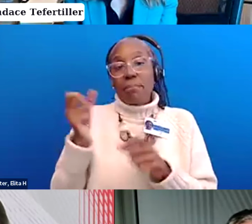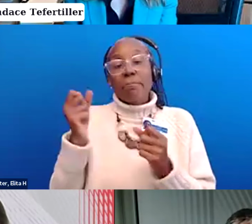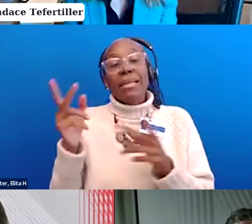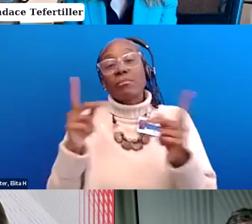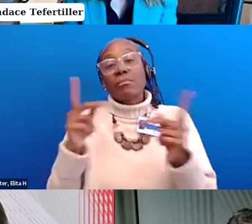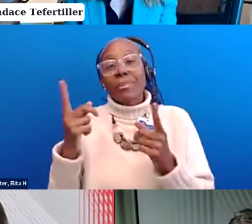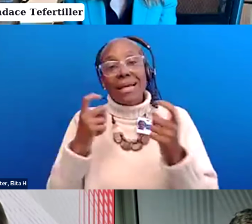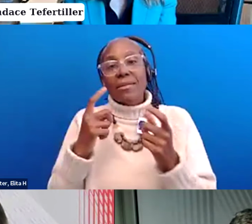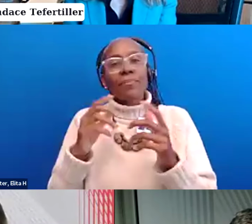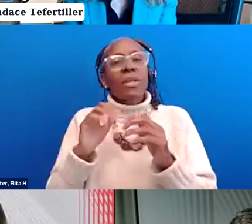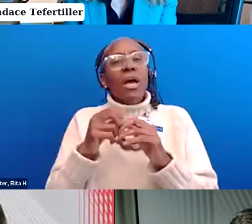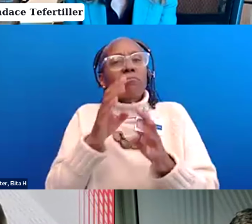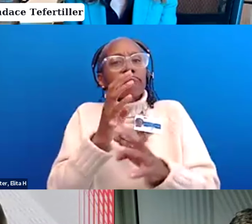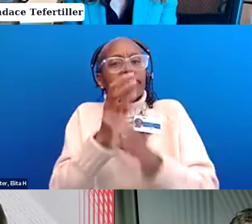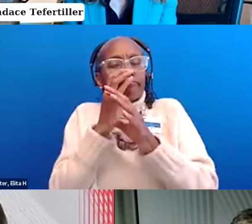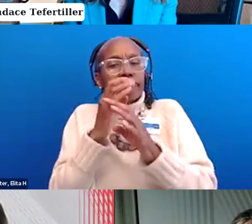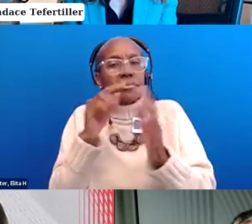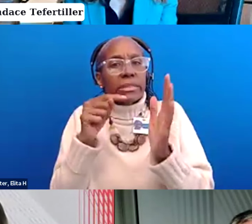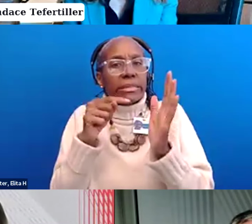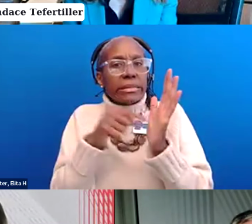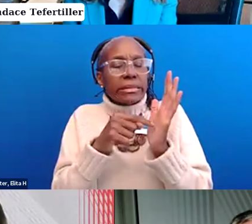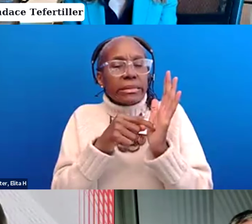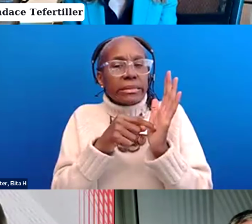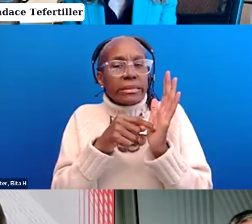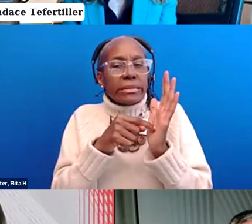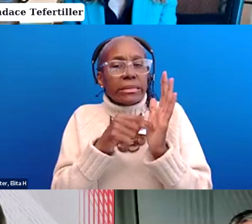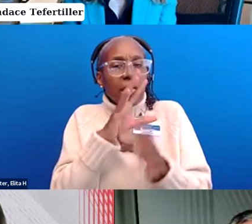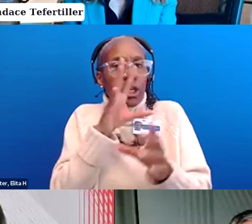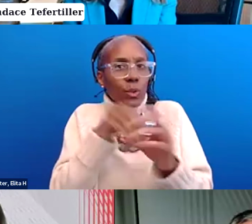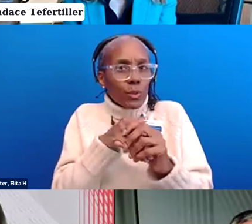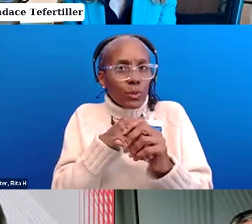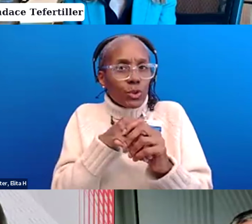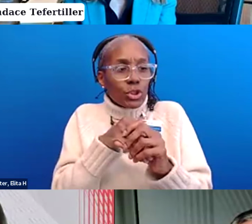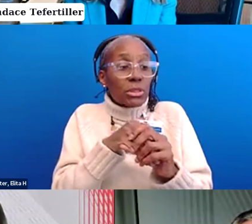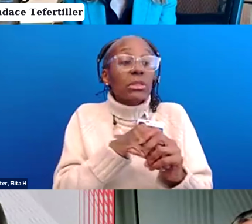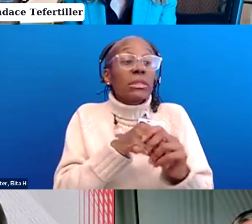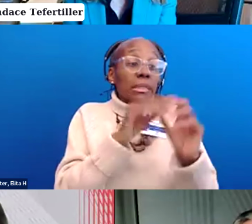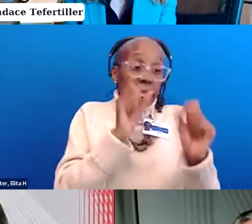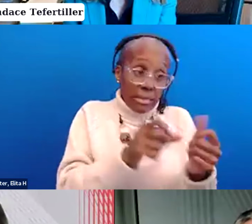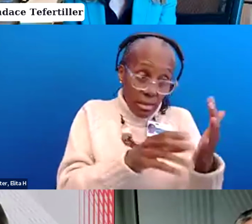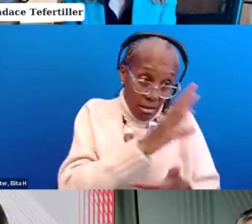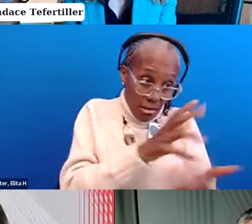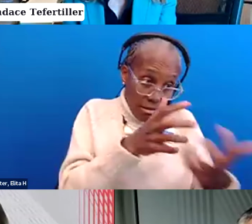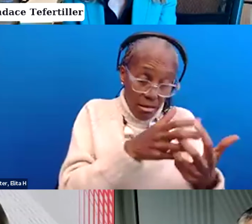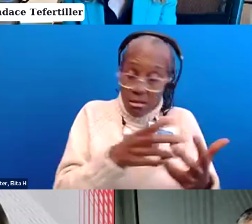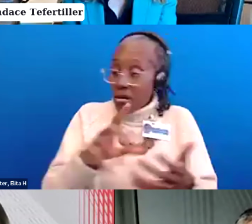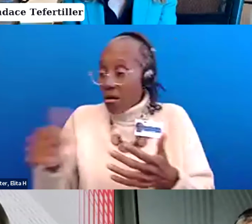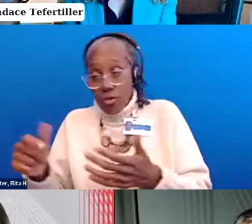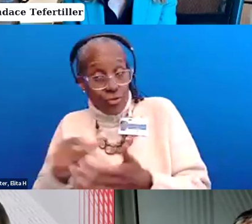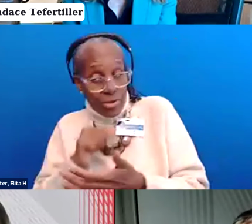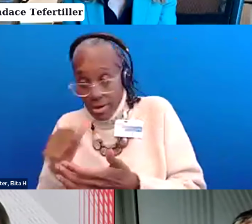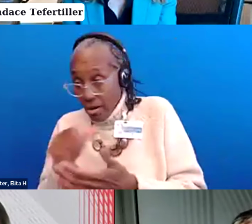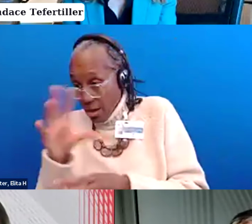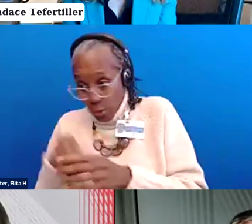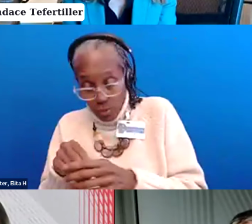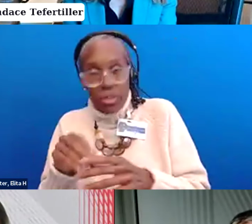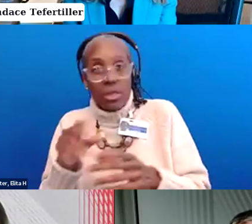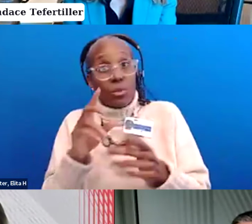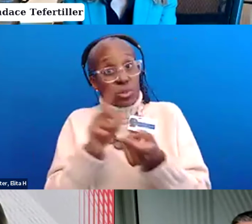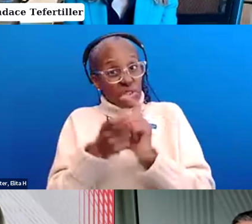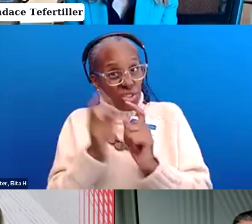asking how strict is this inclusion and exclusion criteria, and will it change over